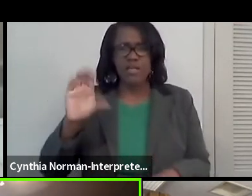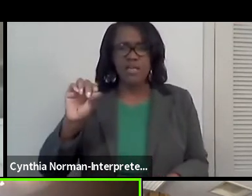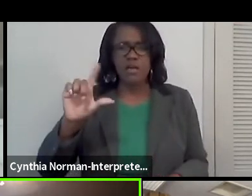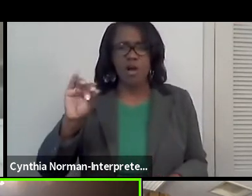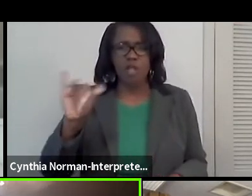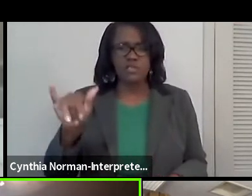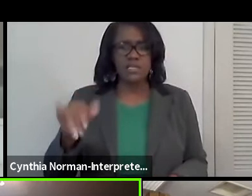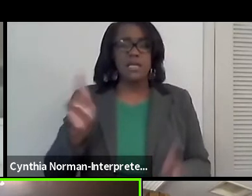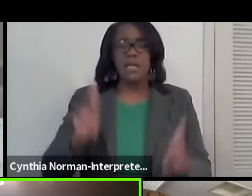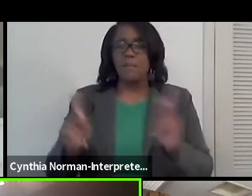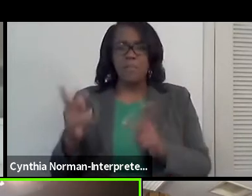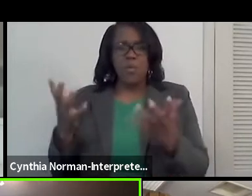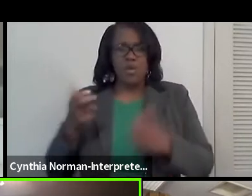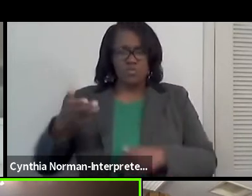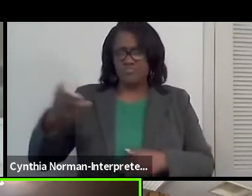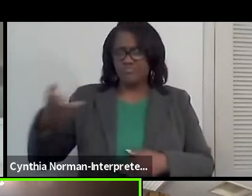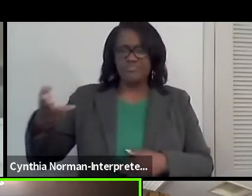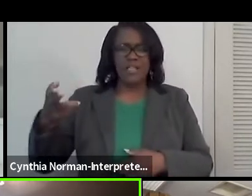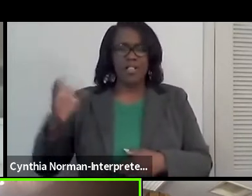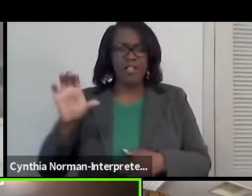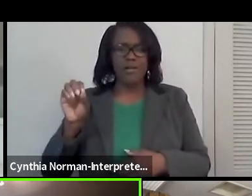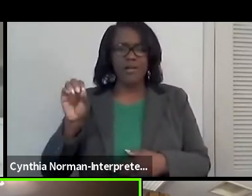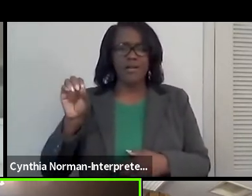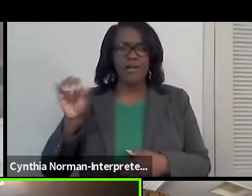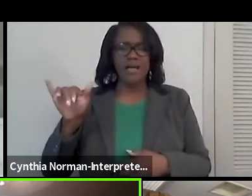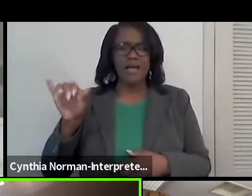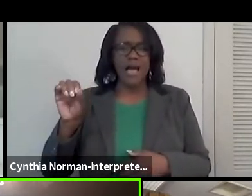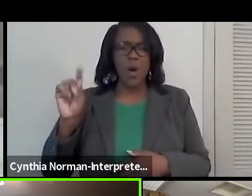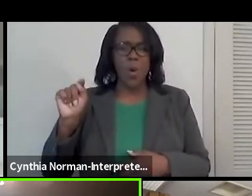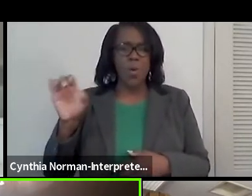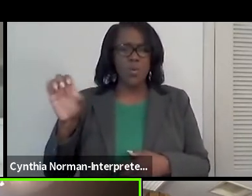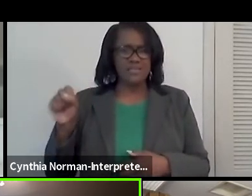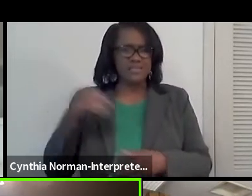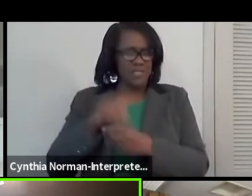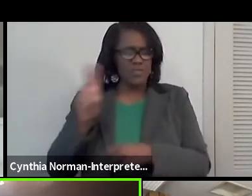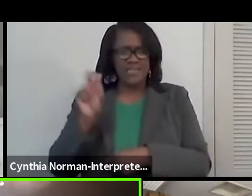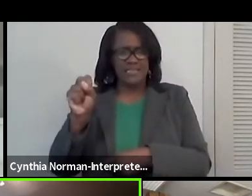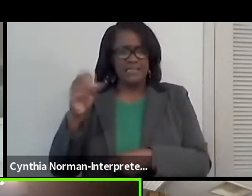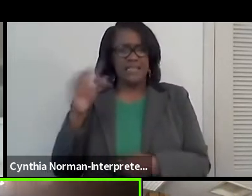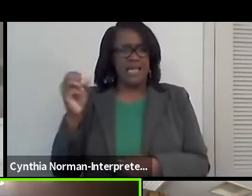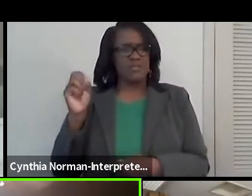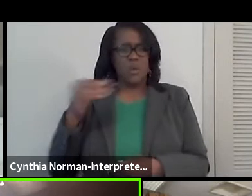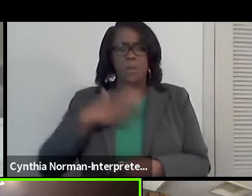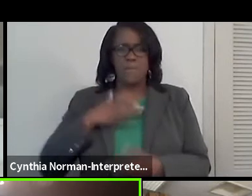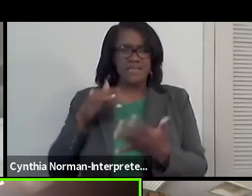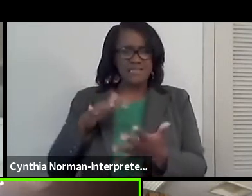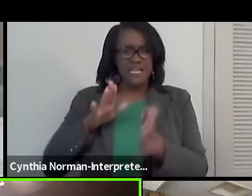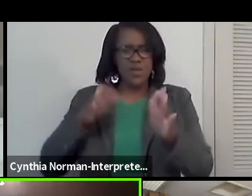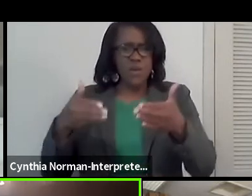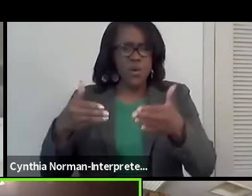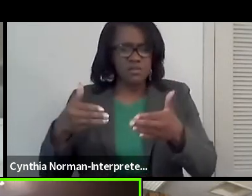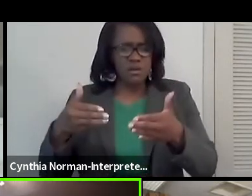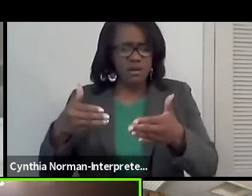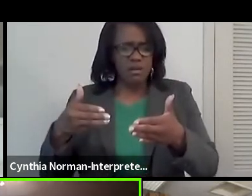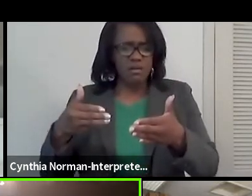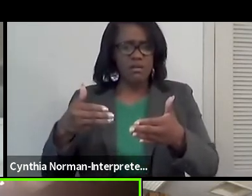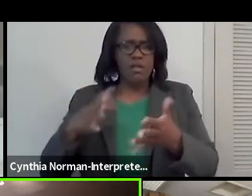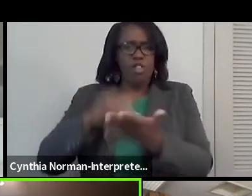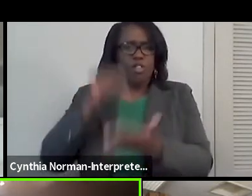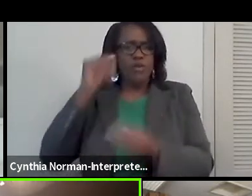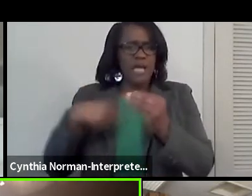with lethal management of coyotes and other similar predators in the United States. And so my studies are focused on learning